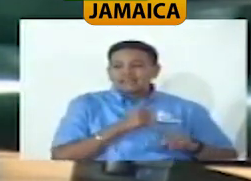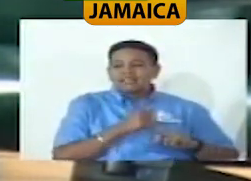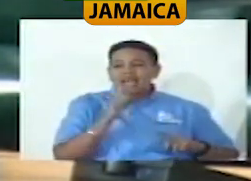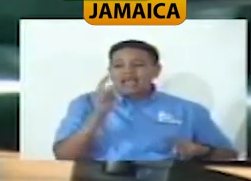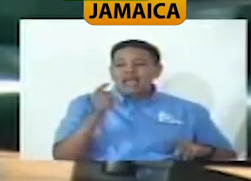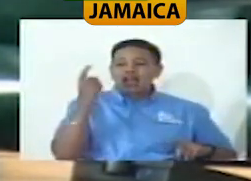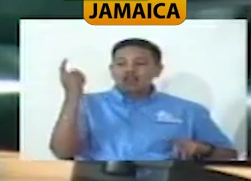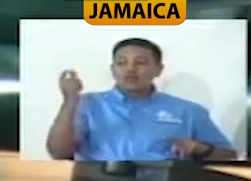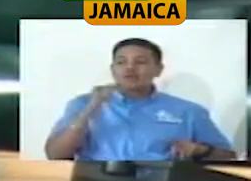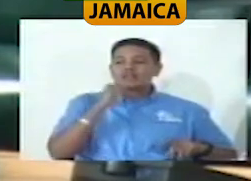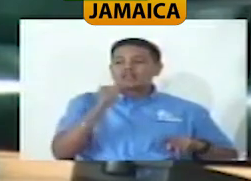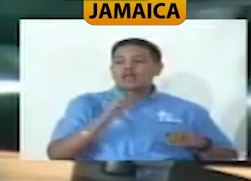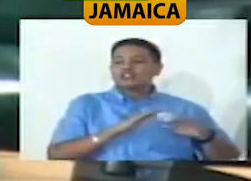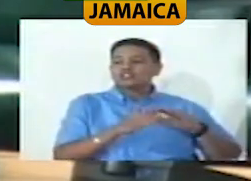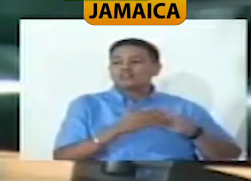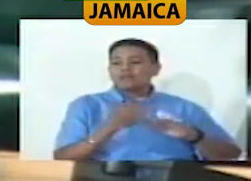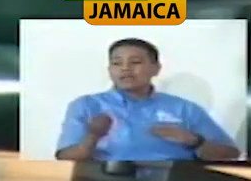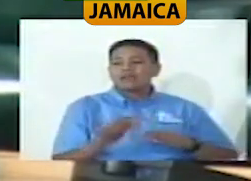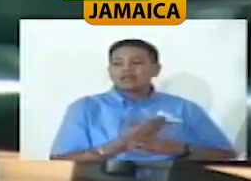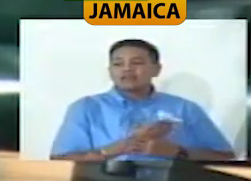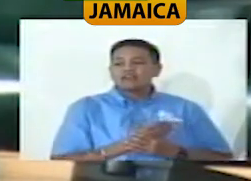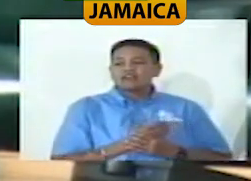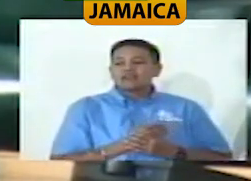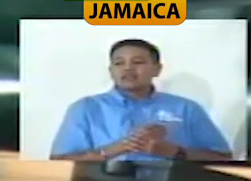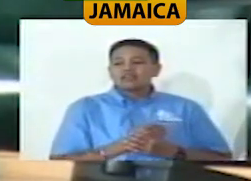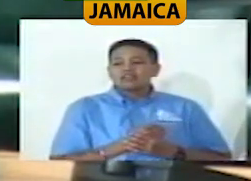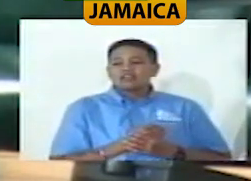alone was not Jamaica.